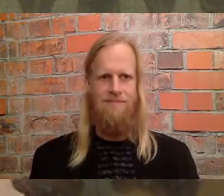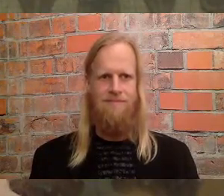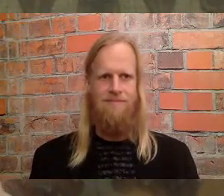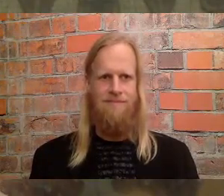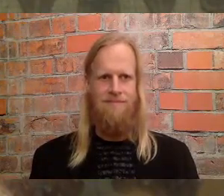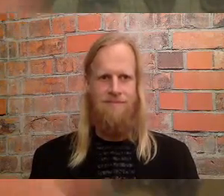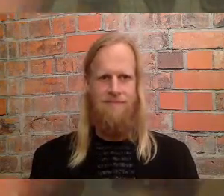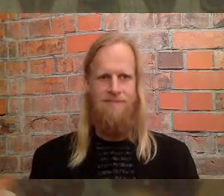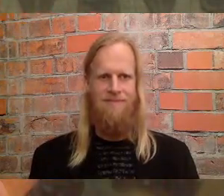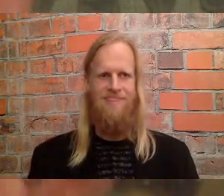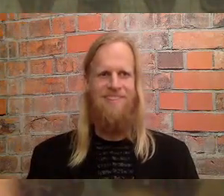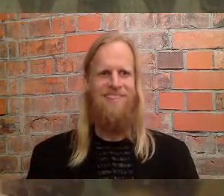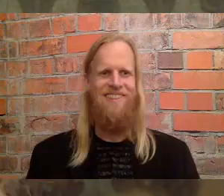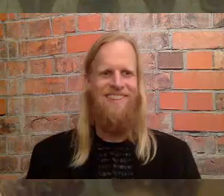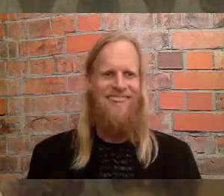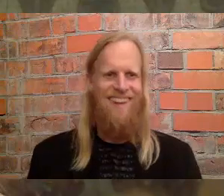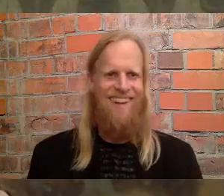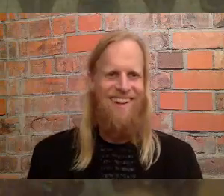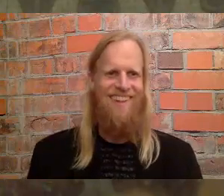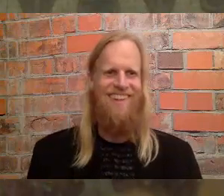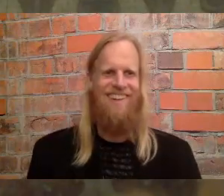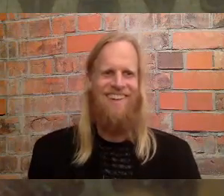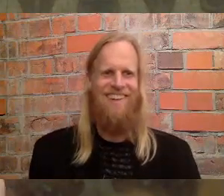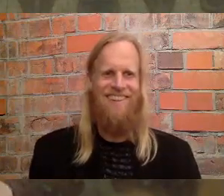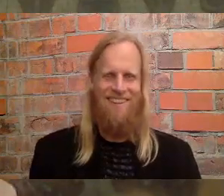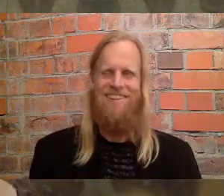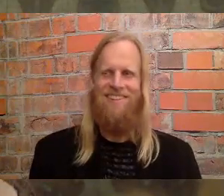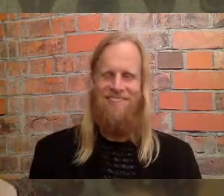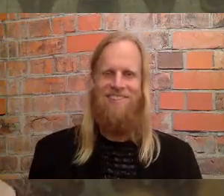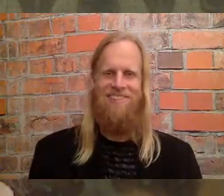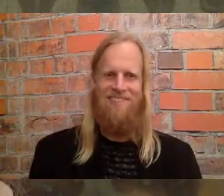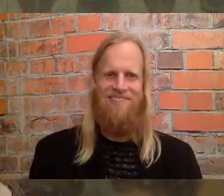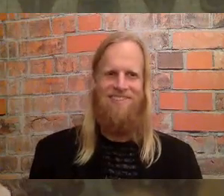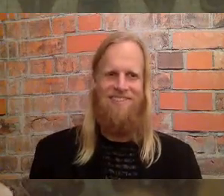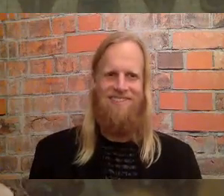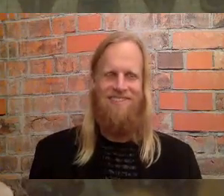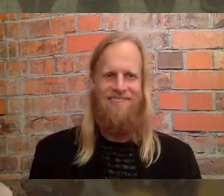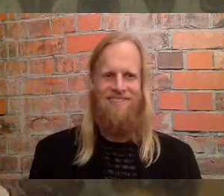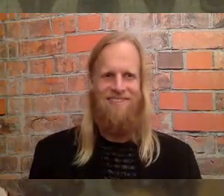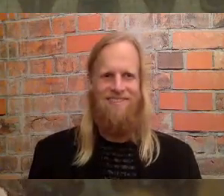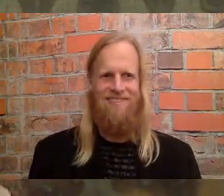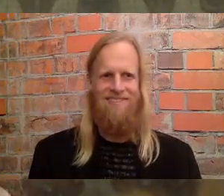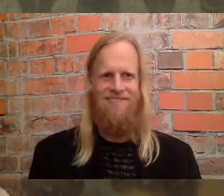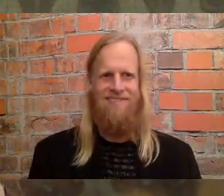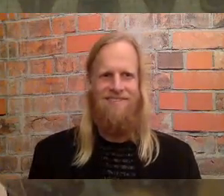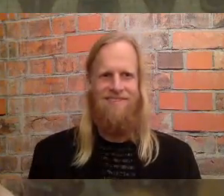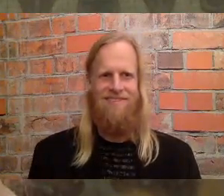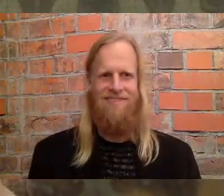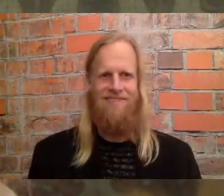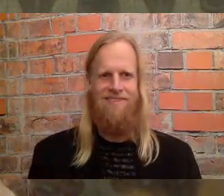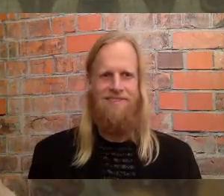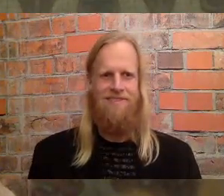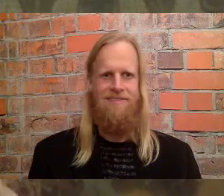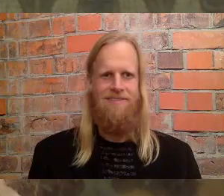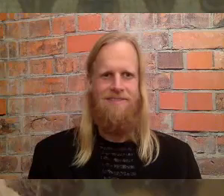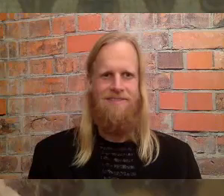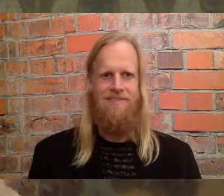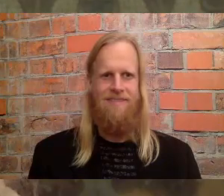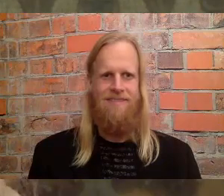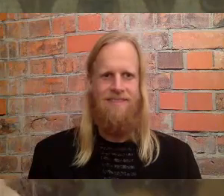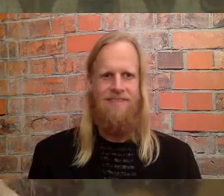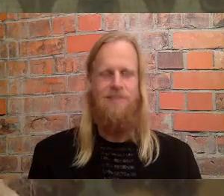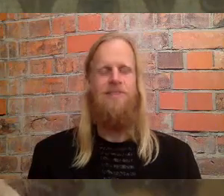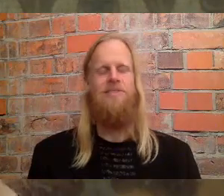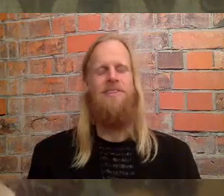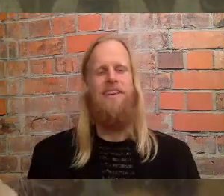time now, scarcity, fear. I know that that drives a lot of people to commit, but I think that your great love is going to drive you to